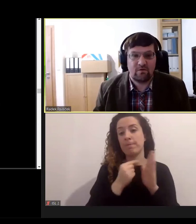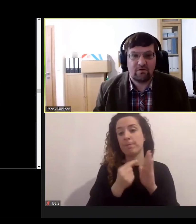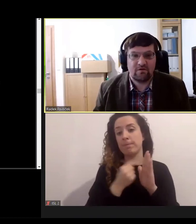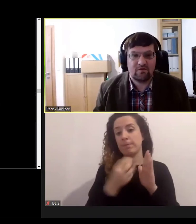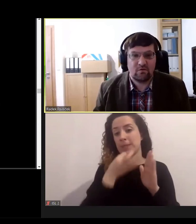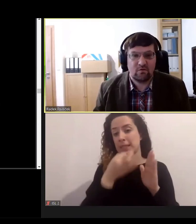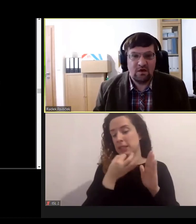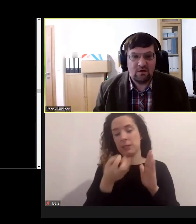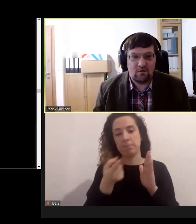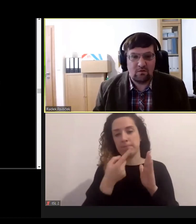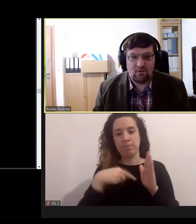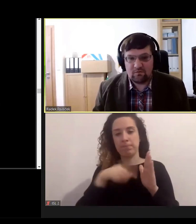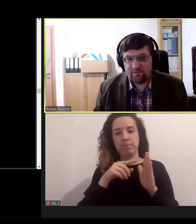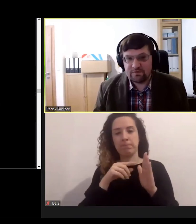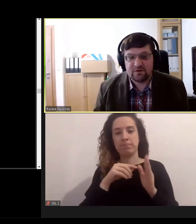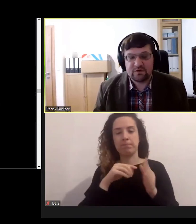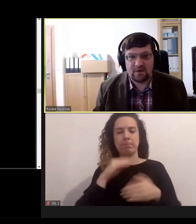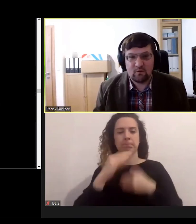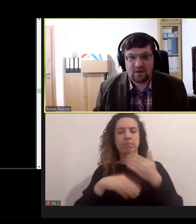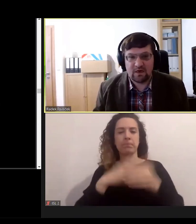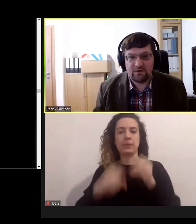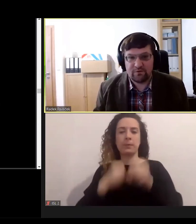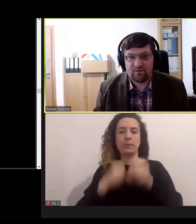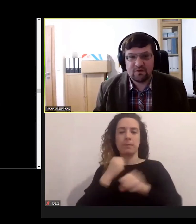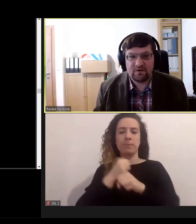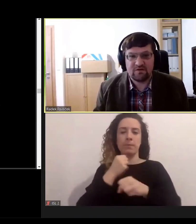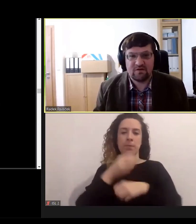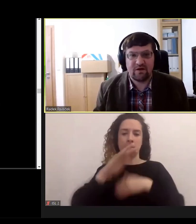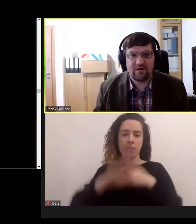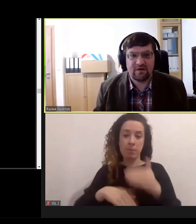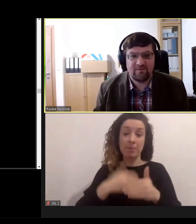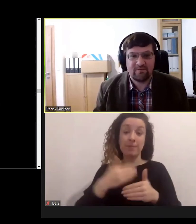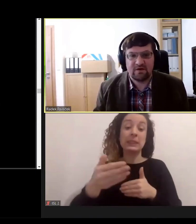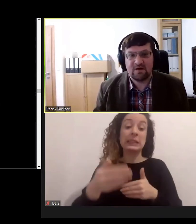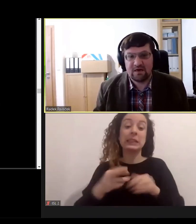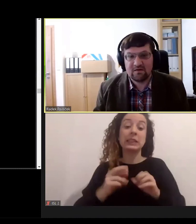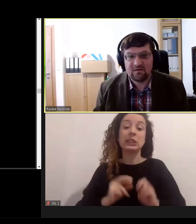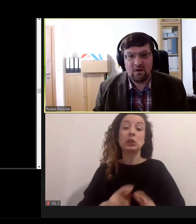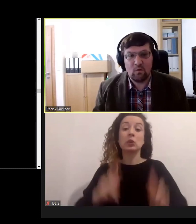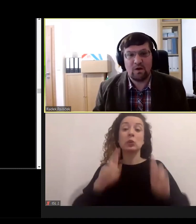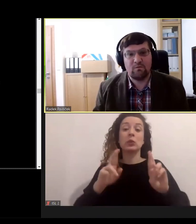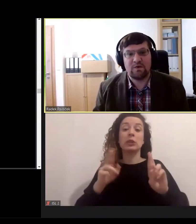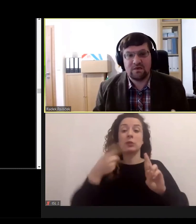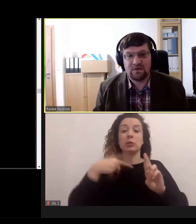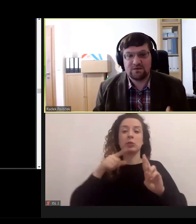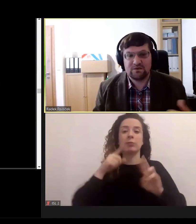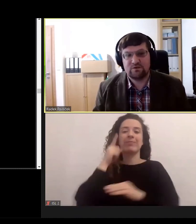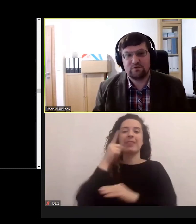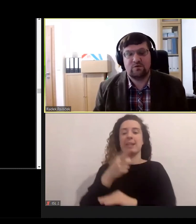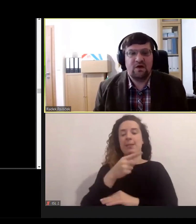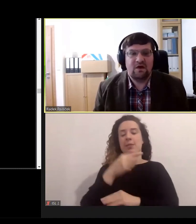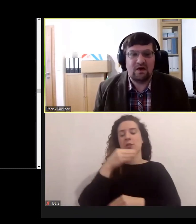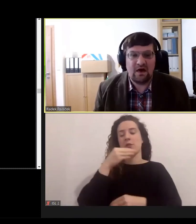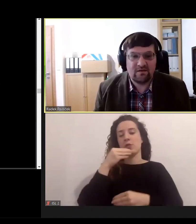organized in a digital environment, and so on. Regarding organizational